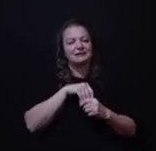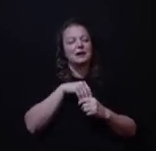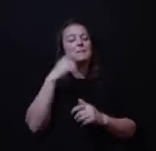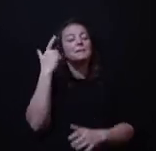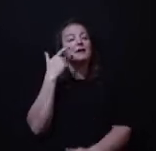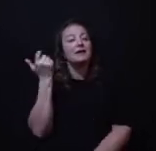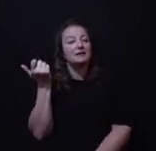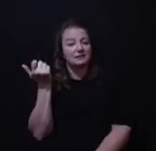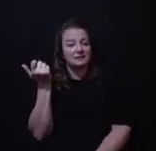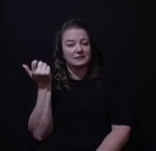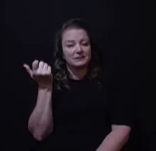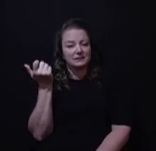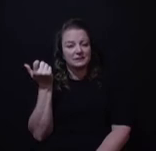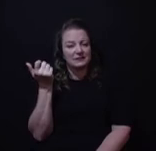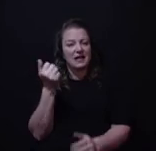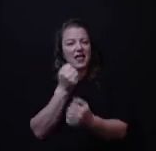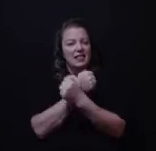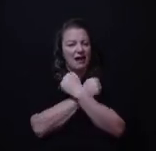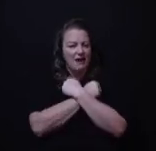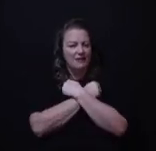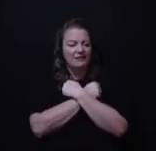Because love